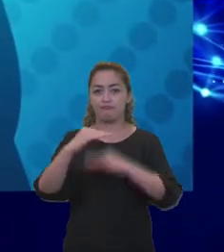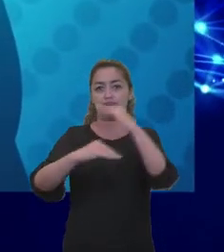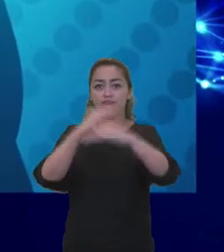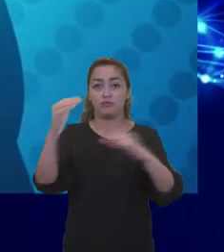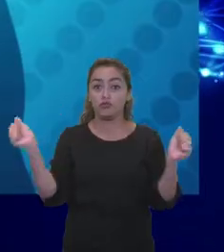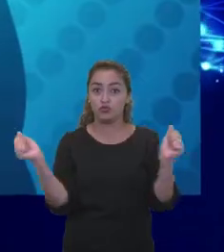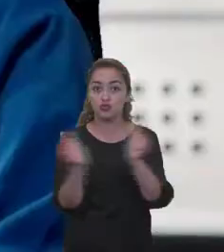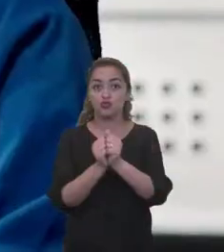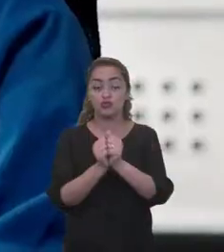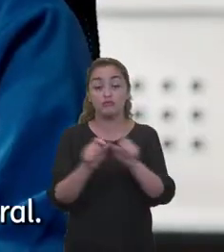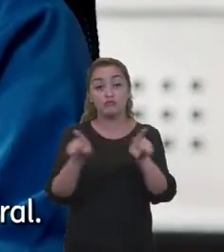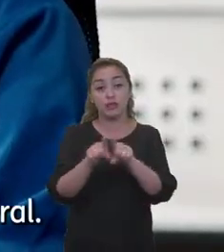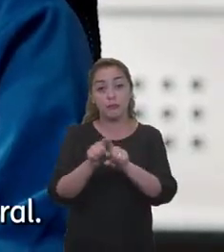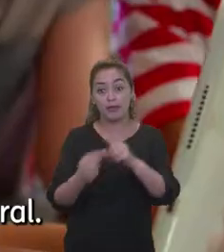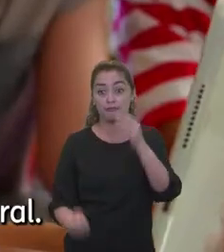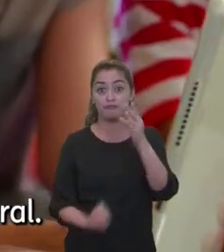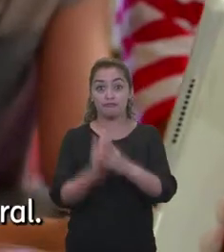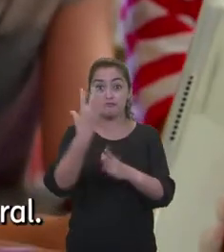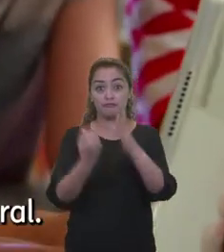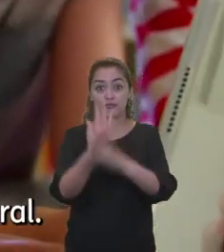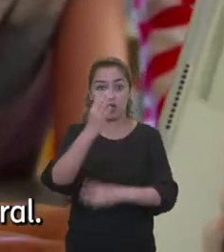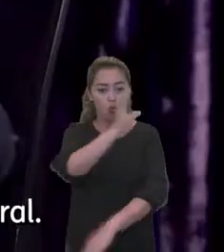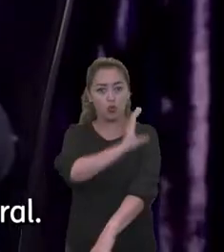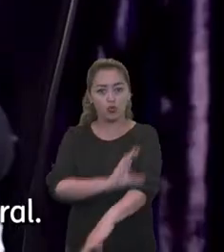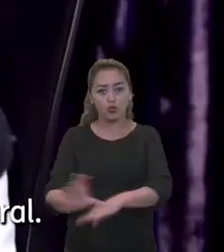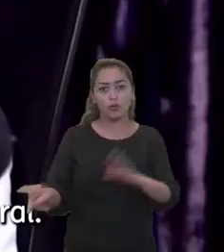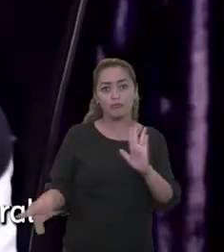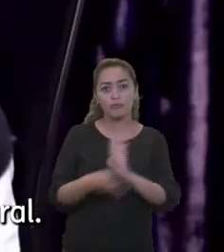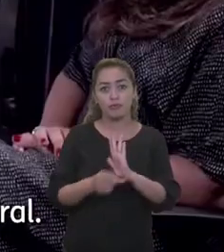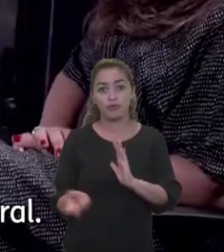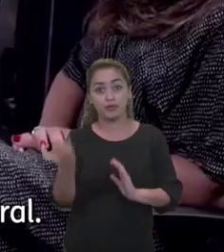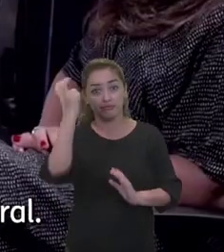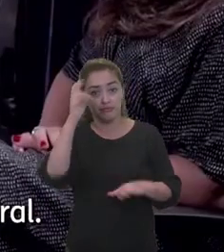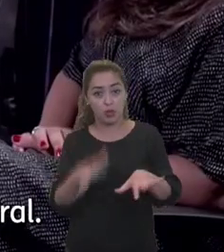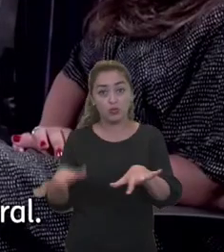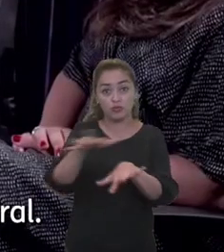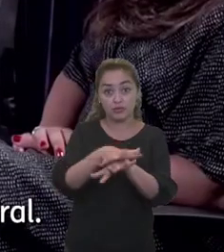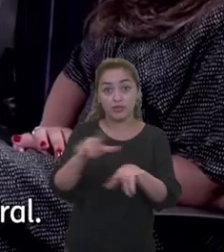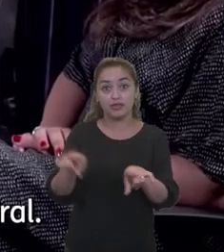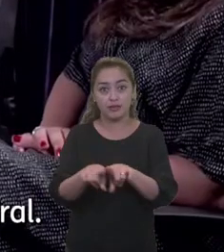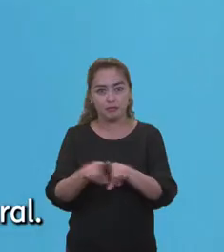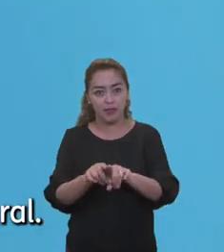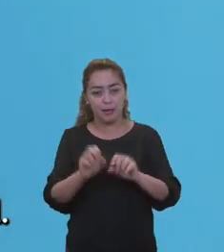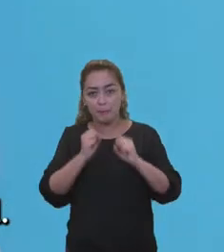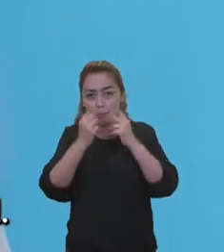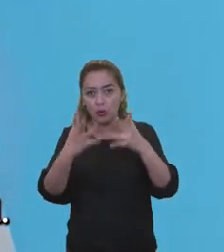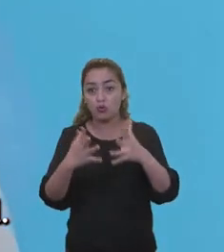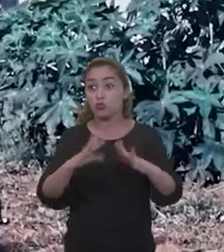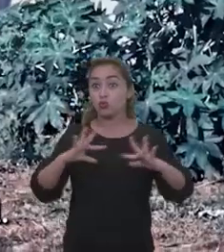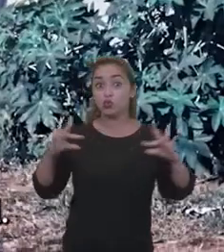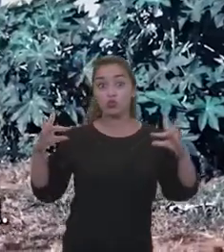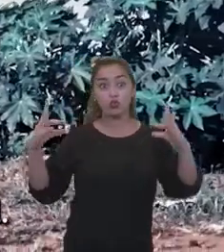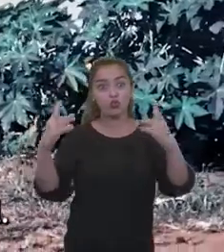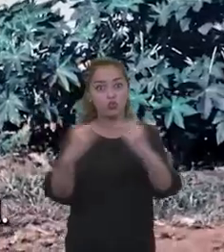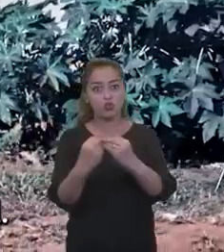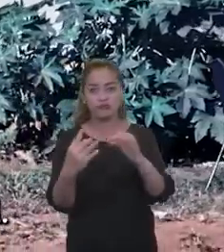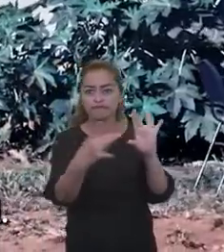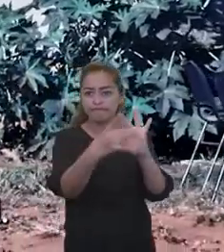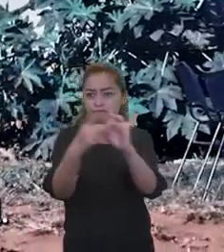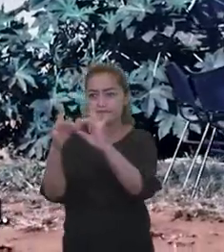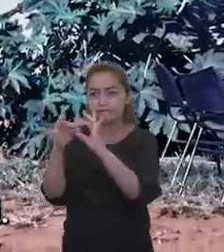We keep on evolving together by building a culture that is more and more inclusive and plural.